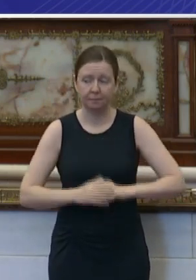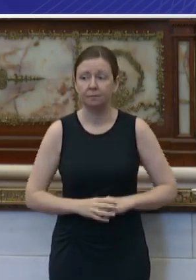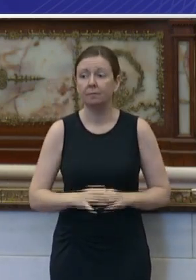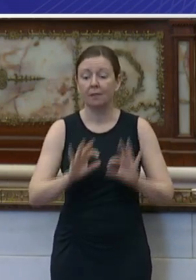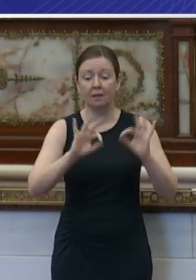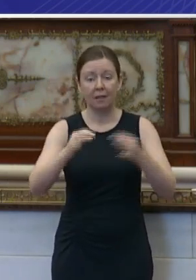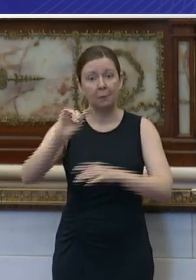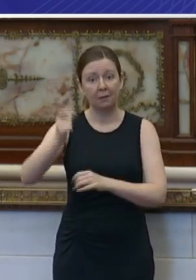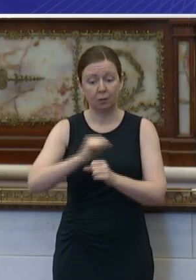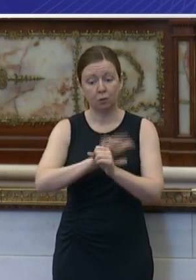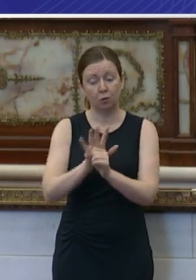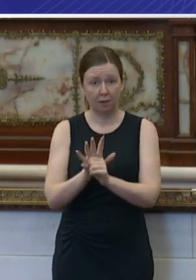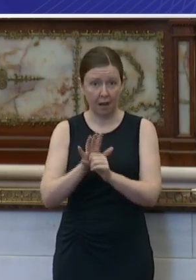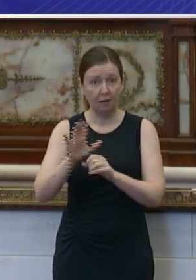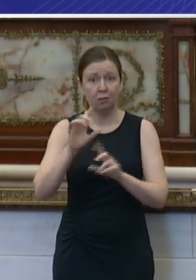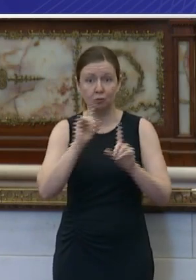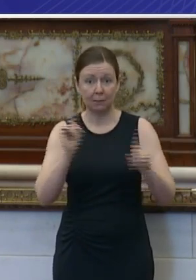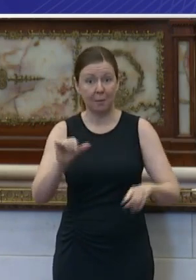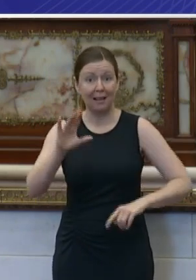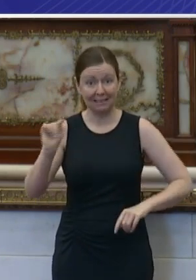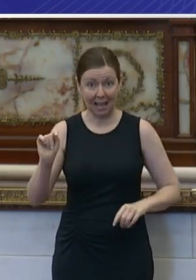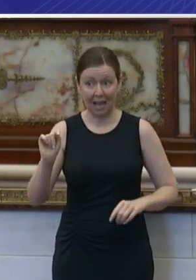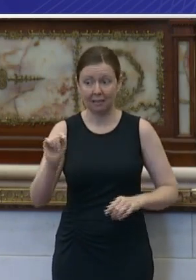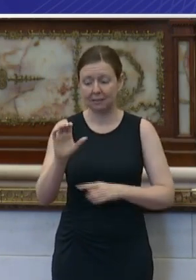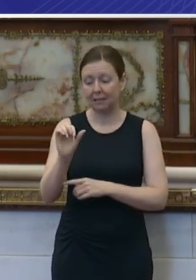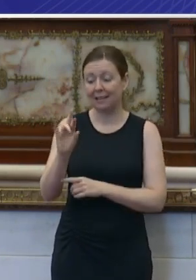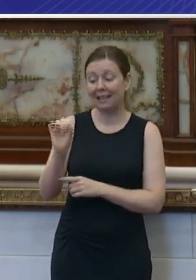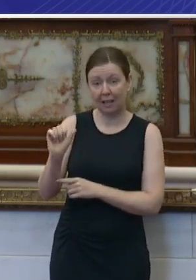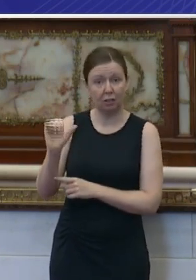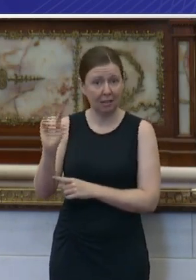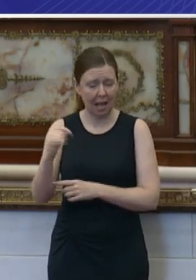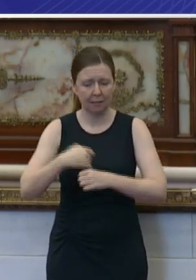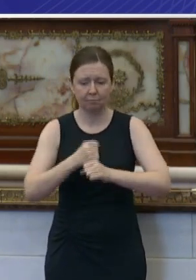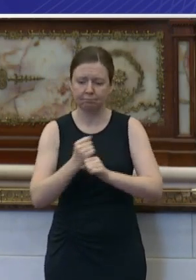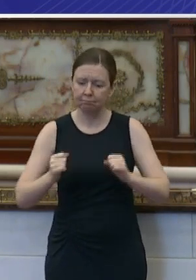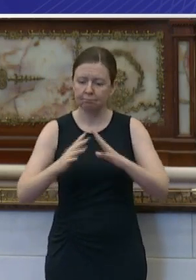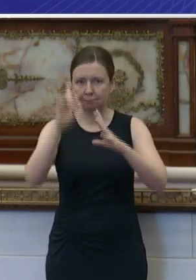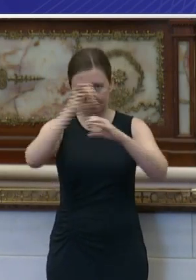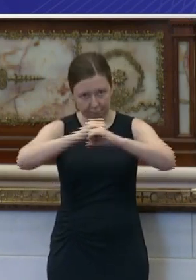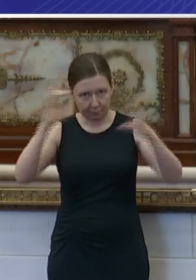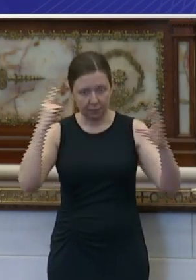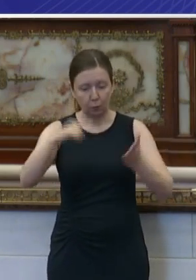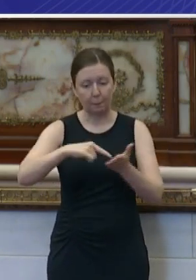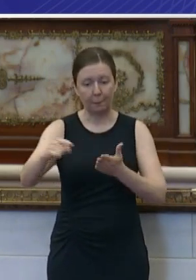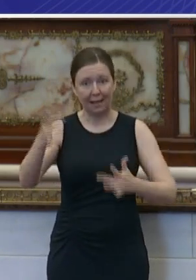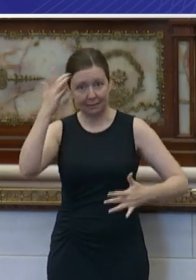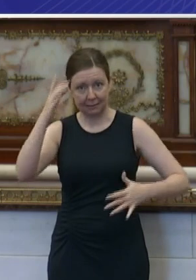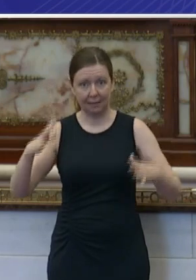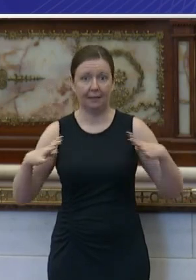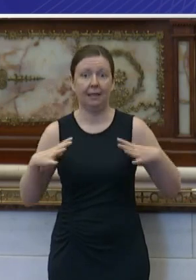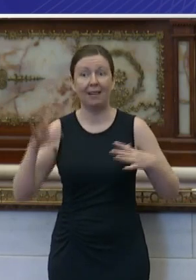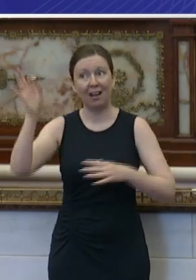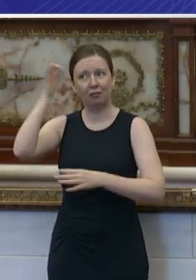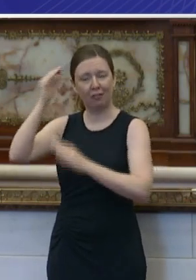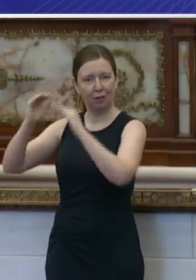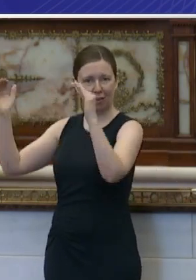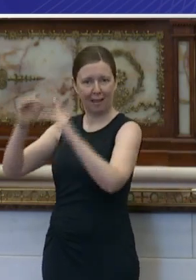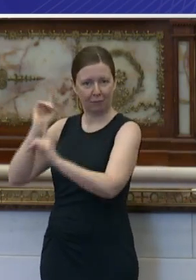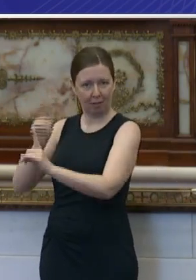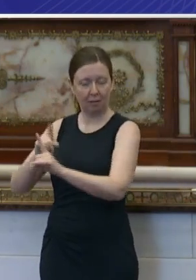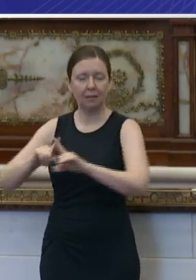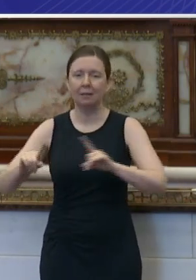First Coronavirus Response Act and the CARES Act created some provisions for paid sick leave at a federal level. The